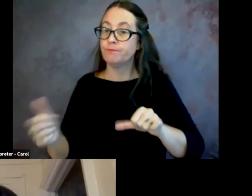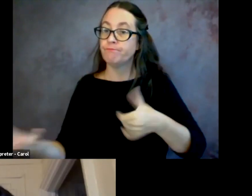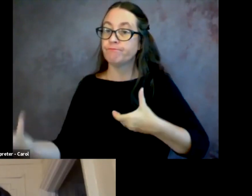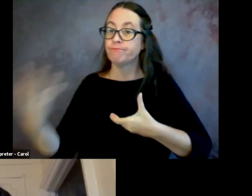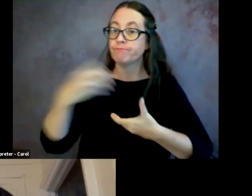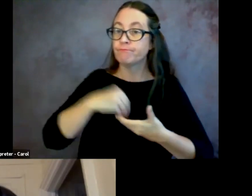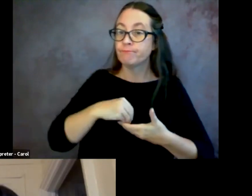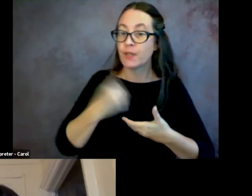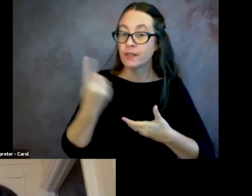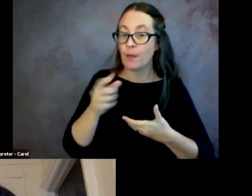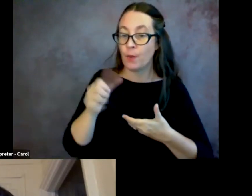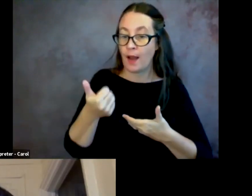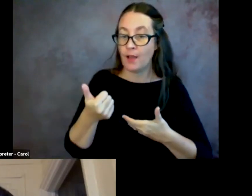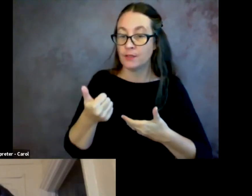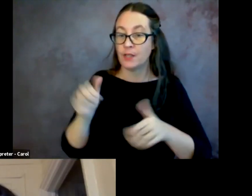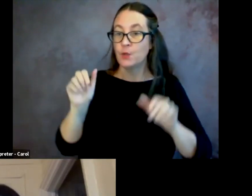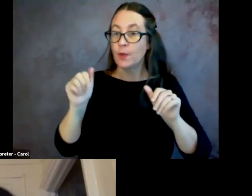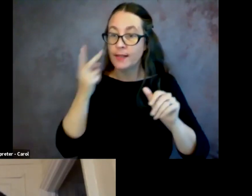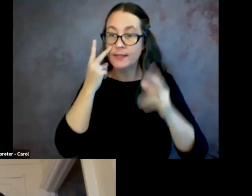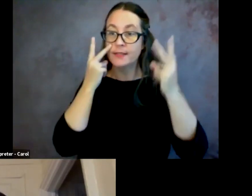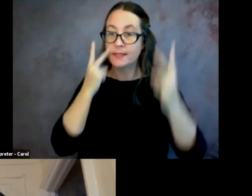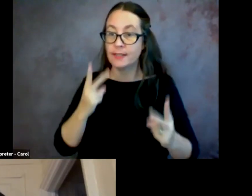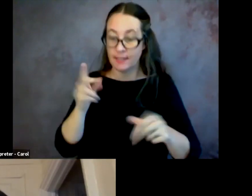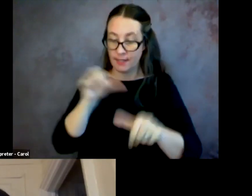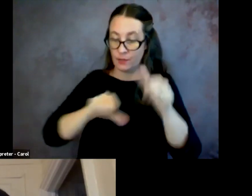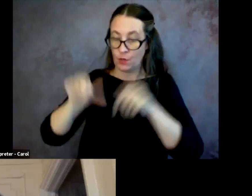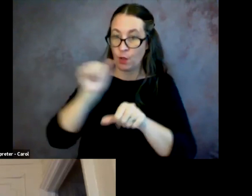can see every click they make right as it happens. Yeah.